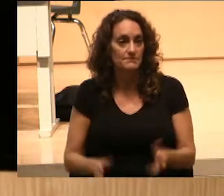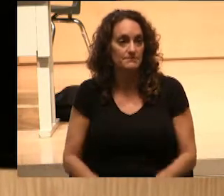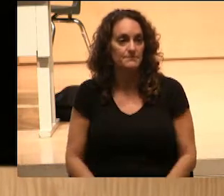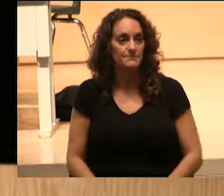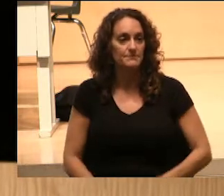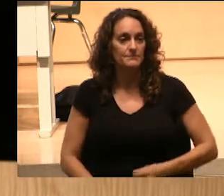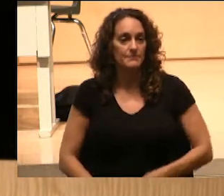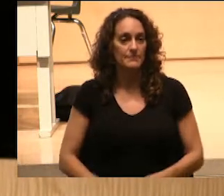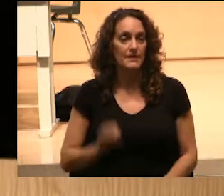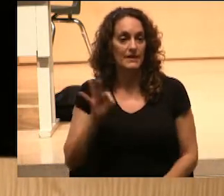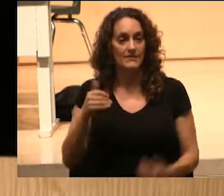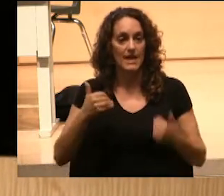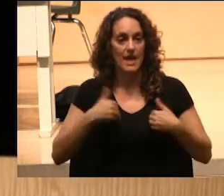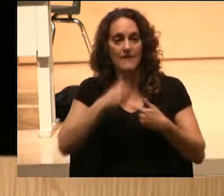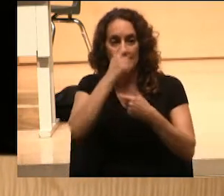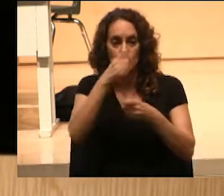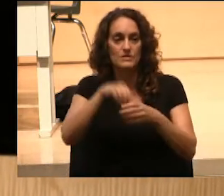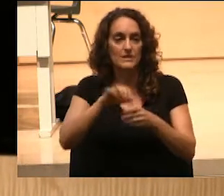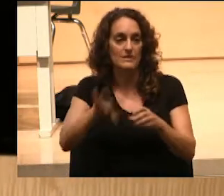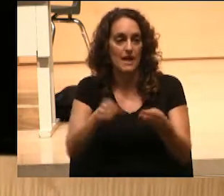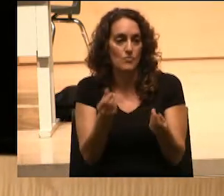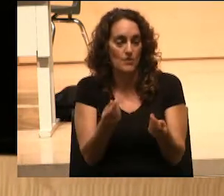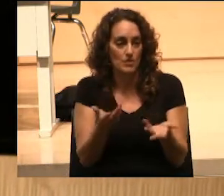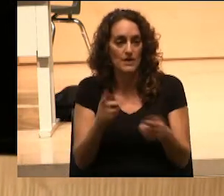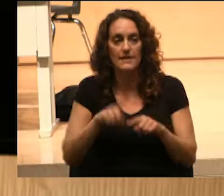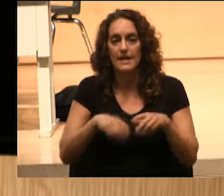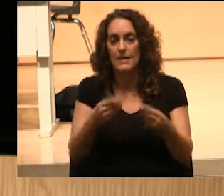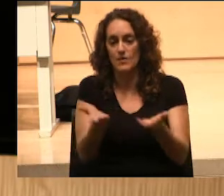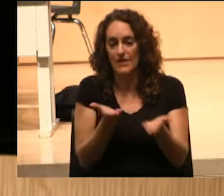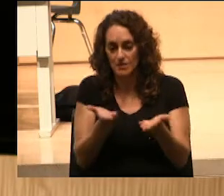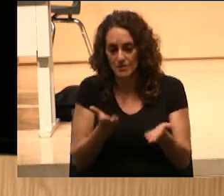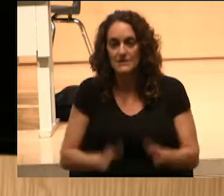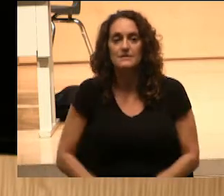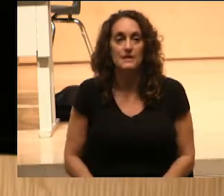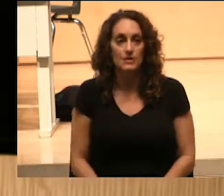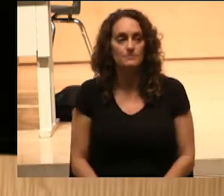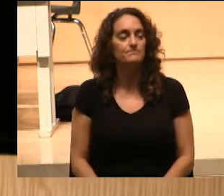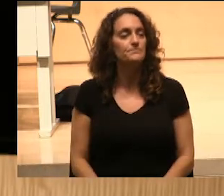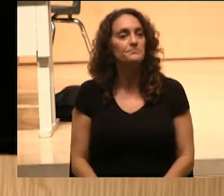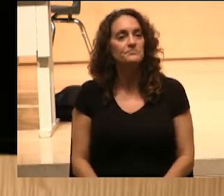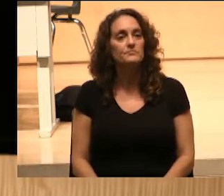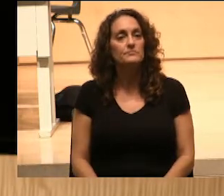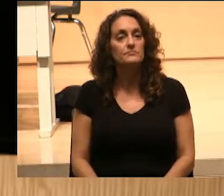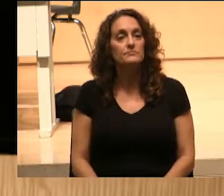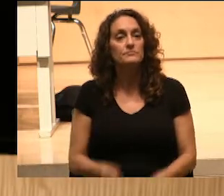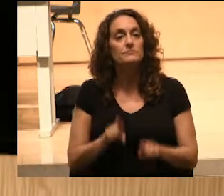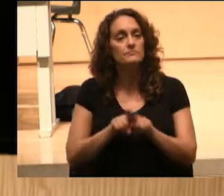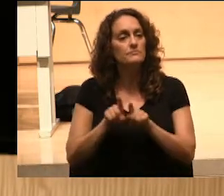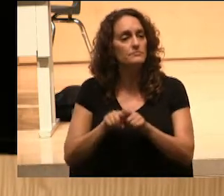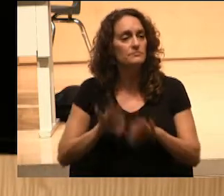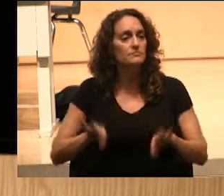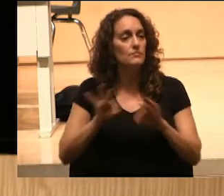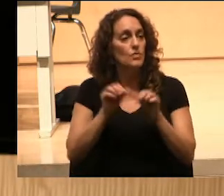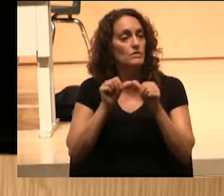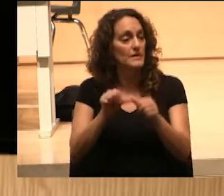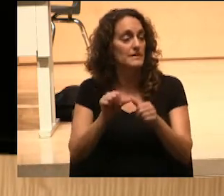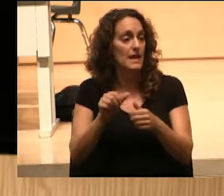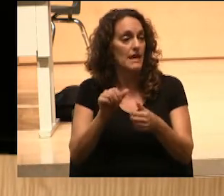Let me see. And I think, also maintain, collaborative partnerships,